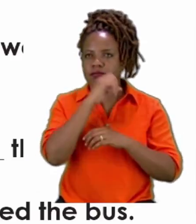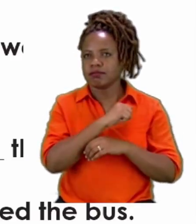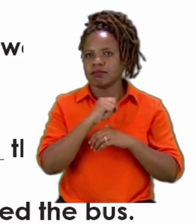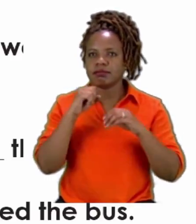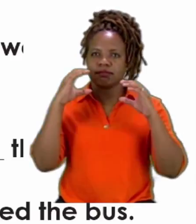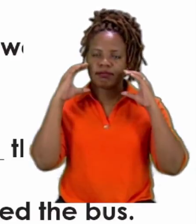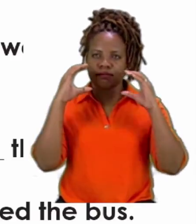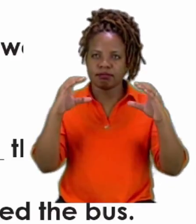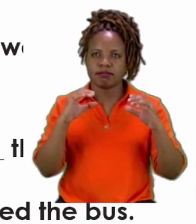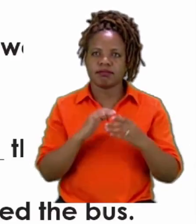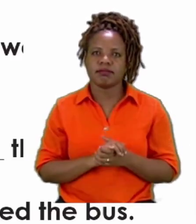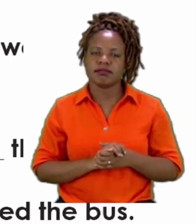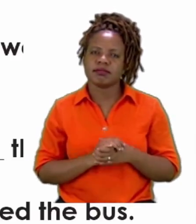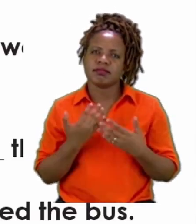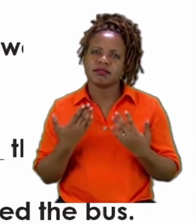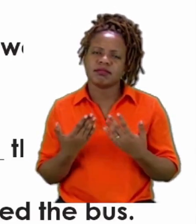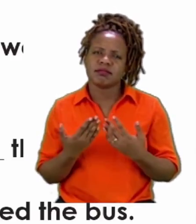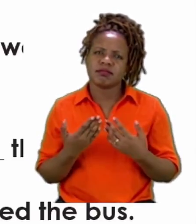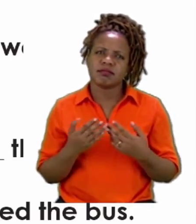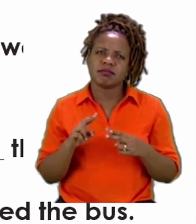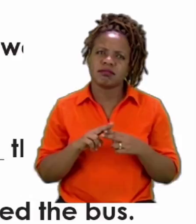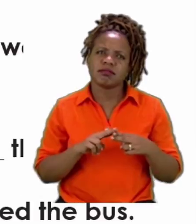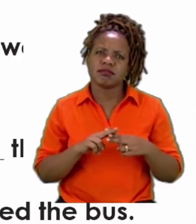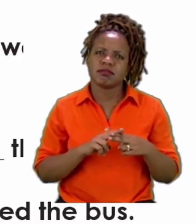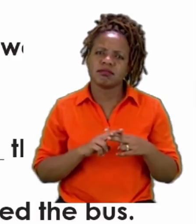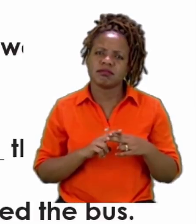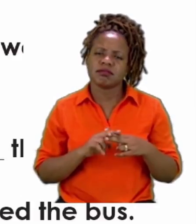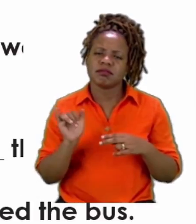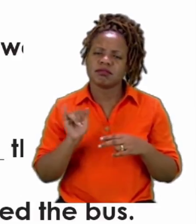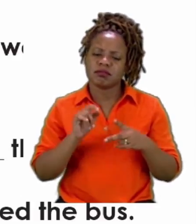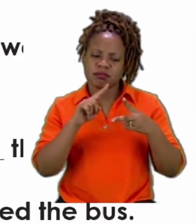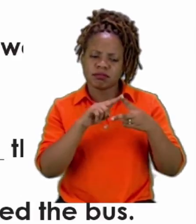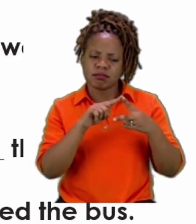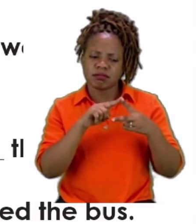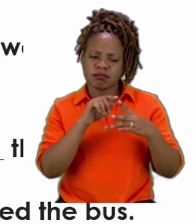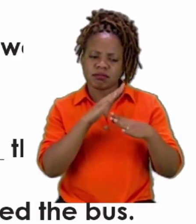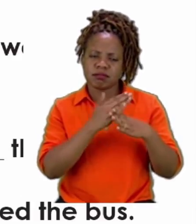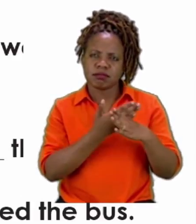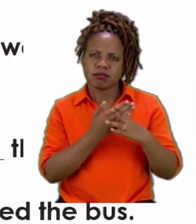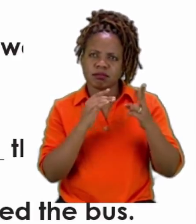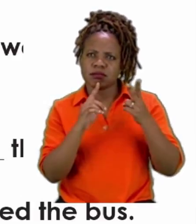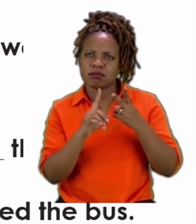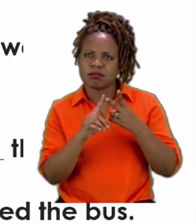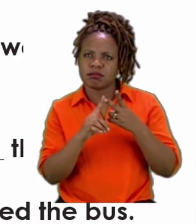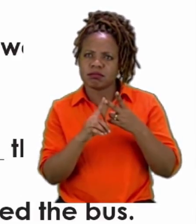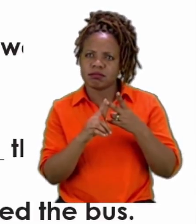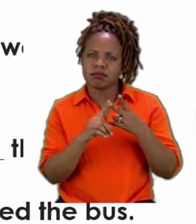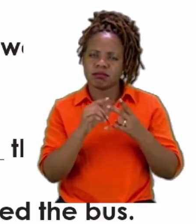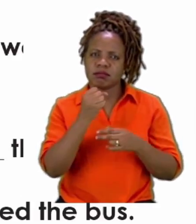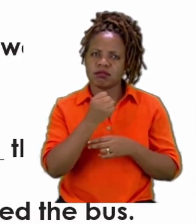Which word do we use on the dash? Is it the word because for offering a